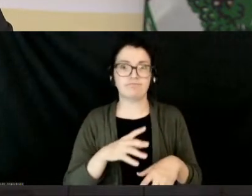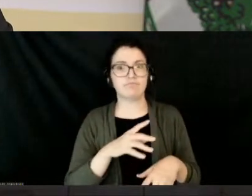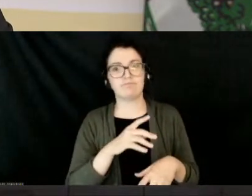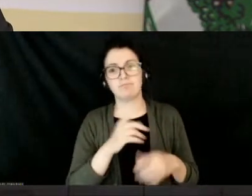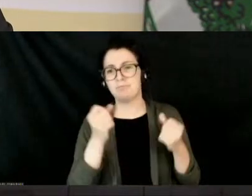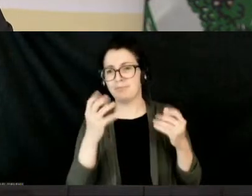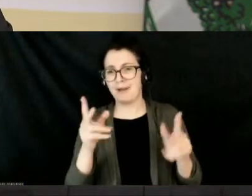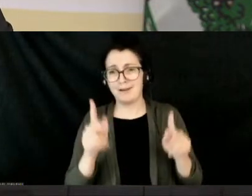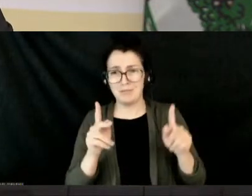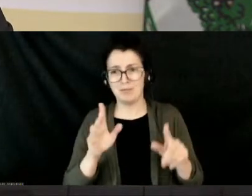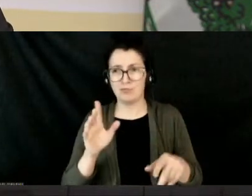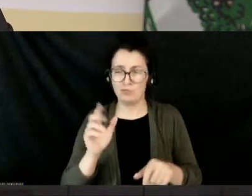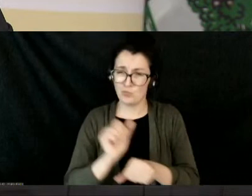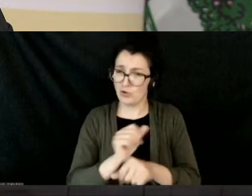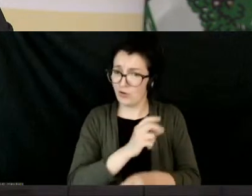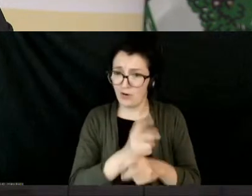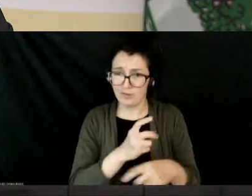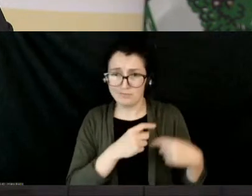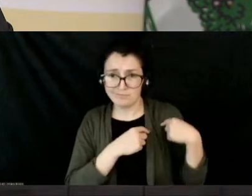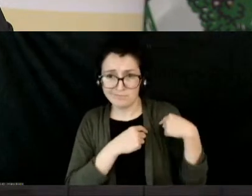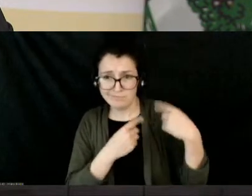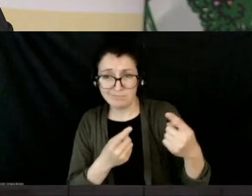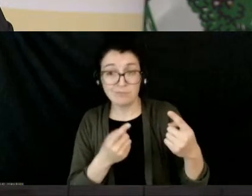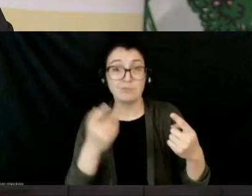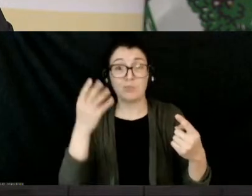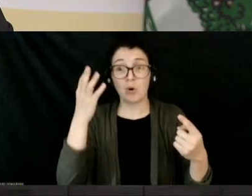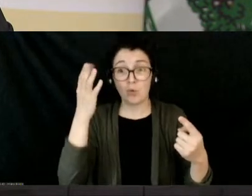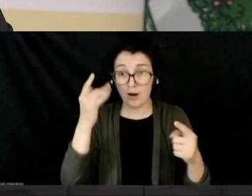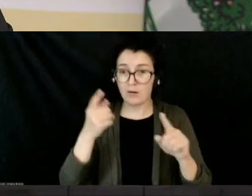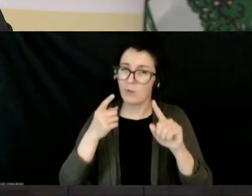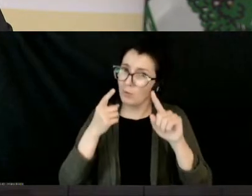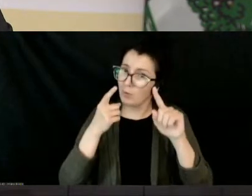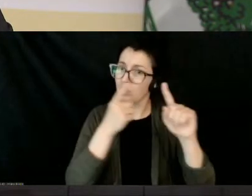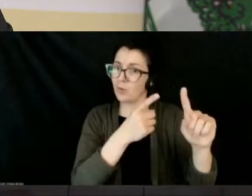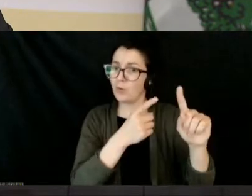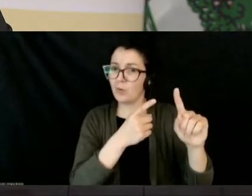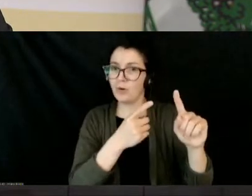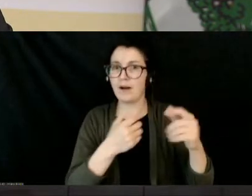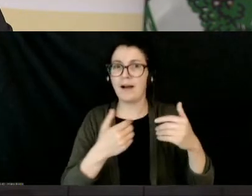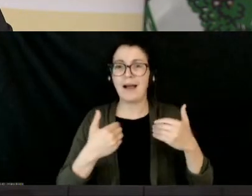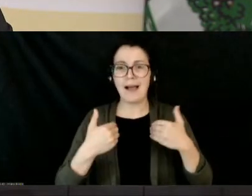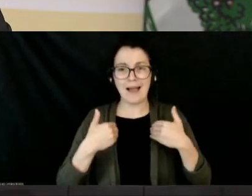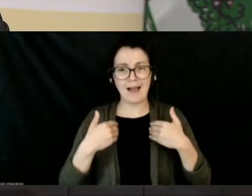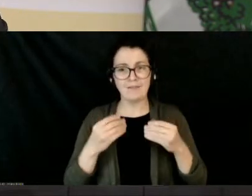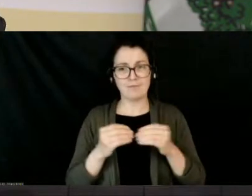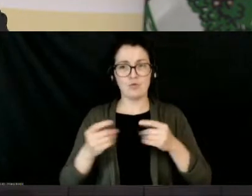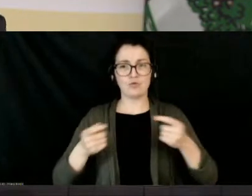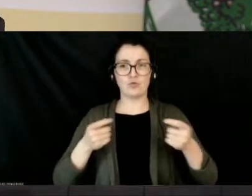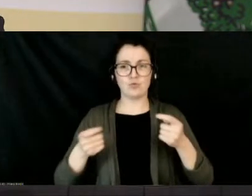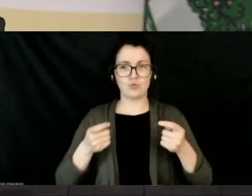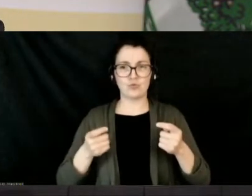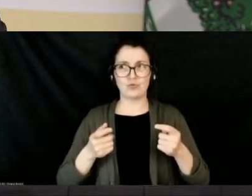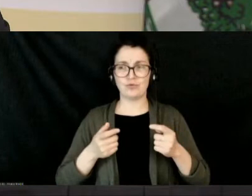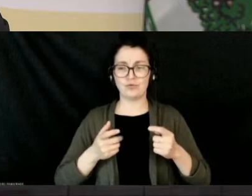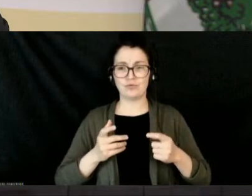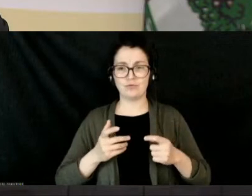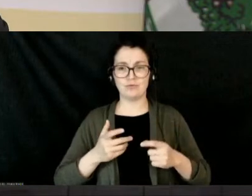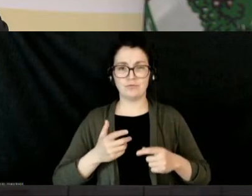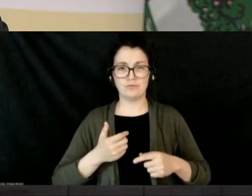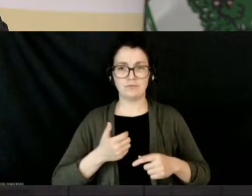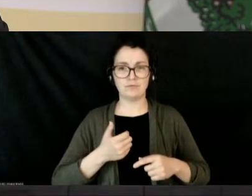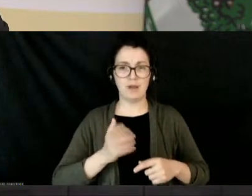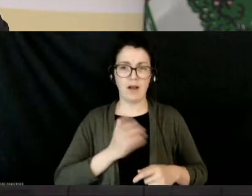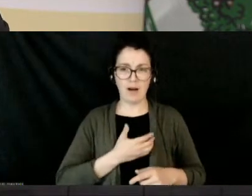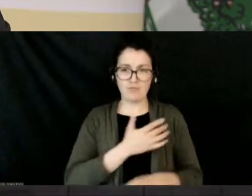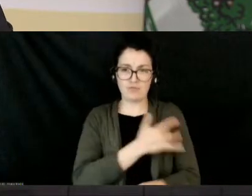that we want to be able to be in a situation where we control a little bit more of our own destiny. So even if there are flare-ups in other